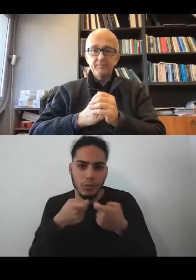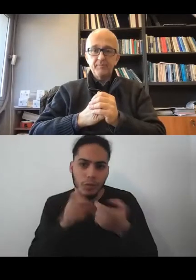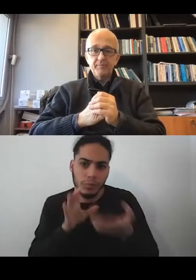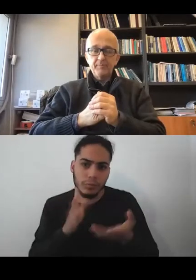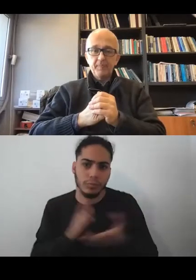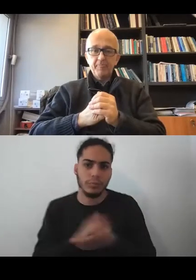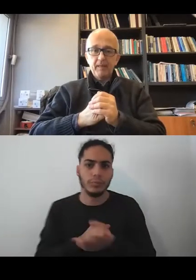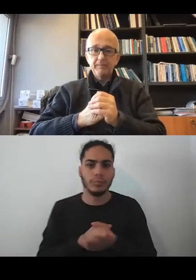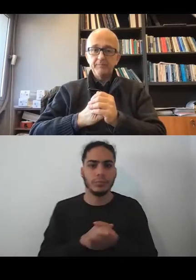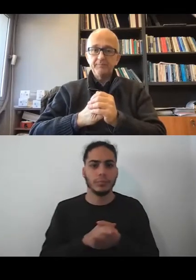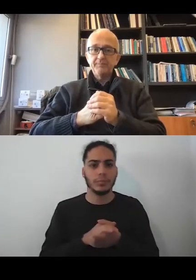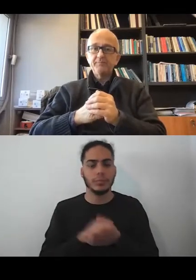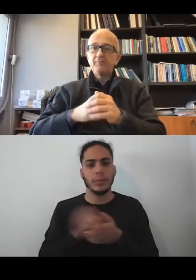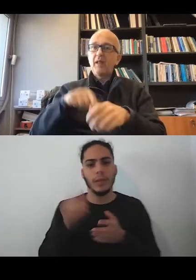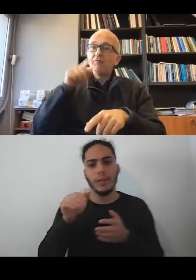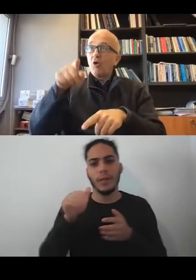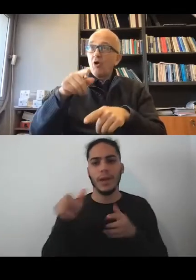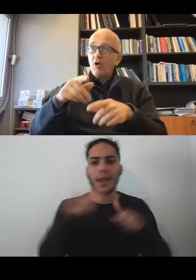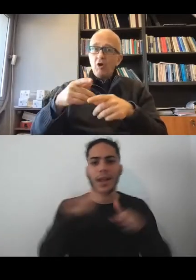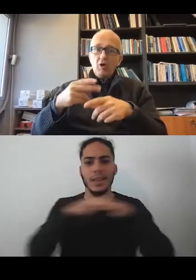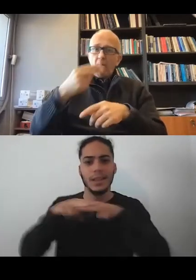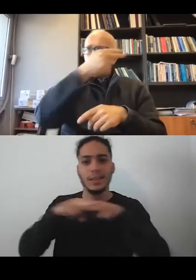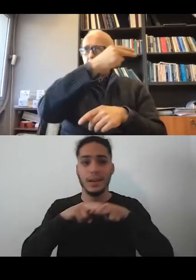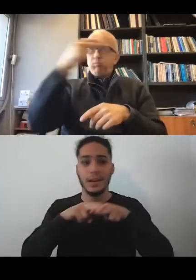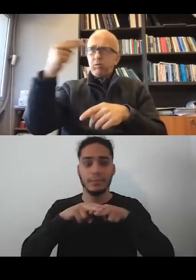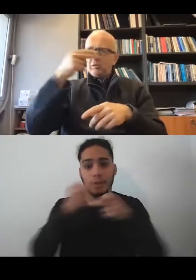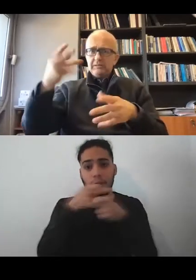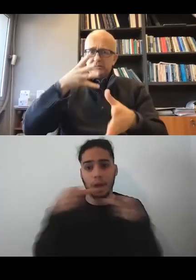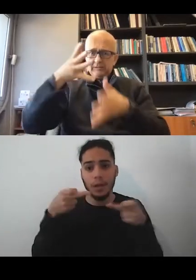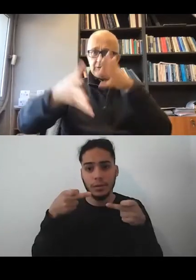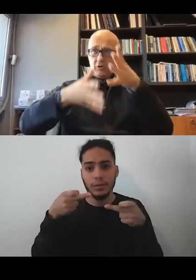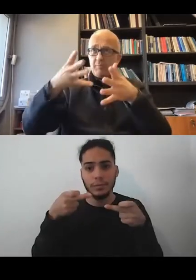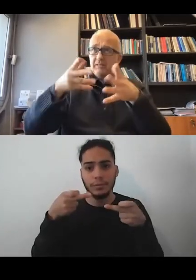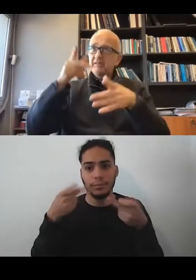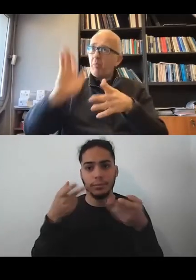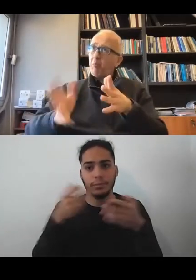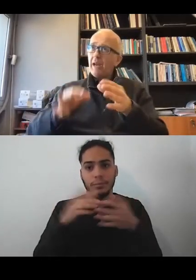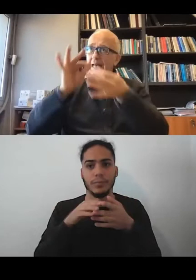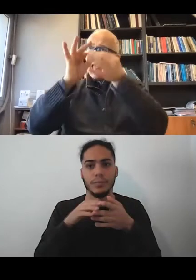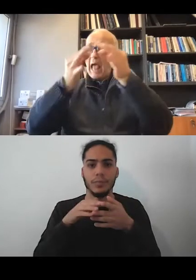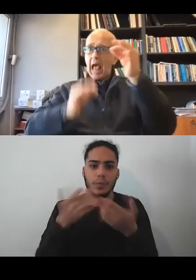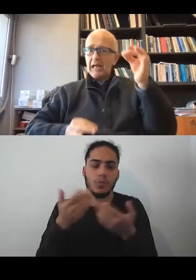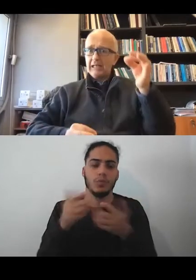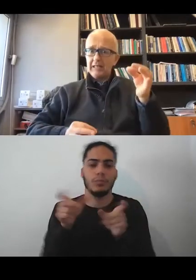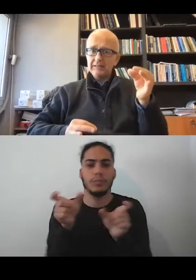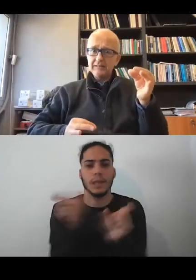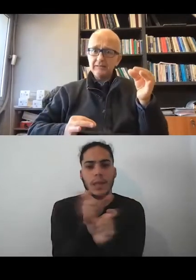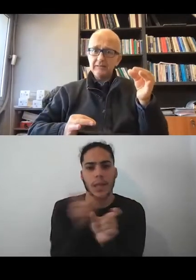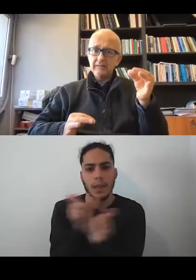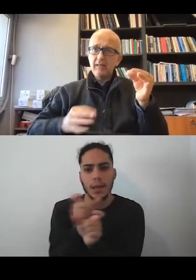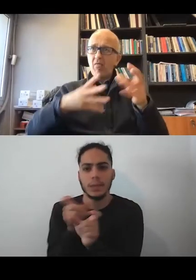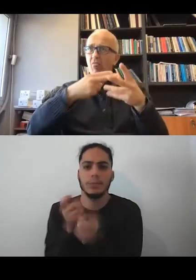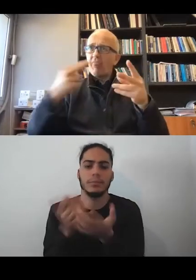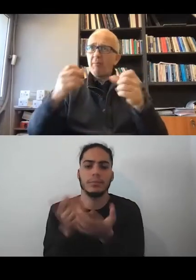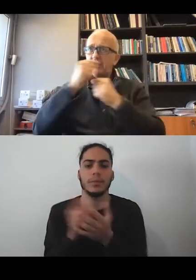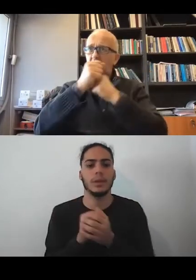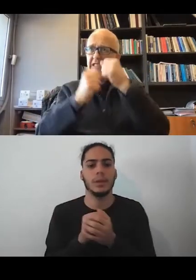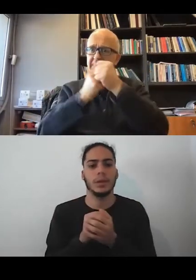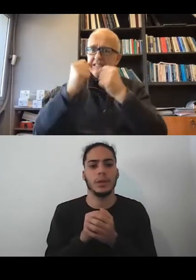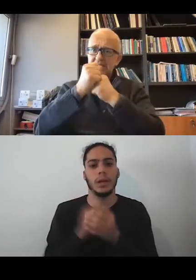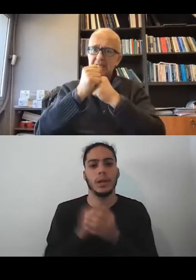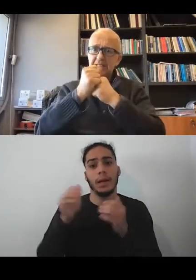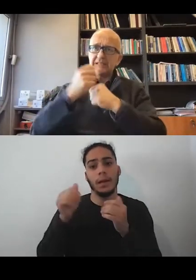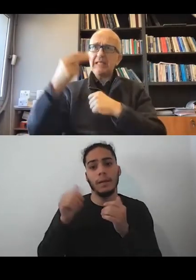It will analyze the phrases for syntax and semantics, and will